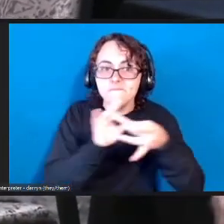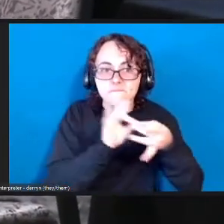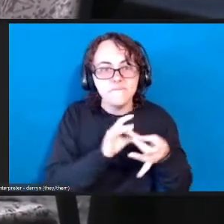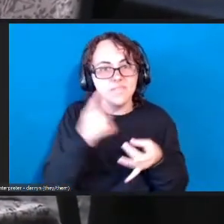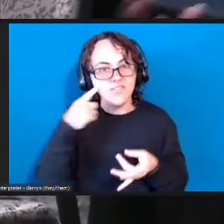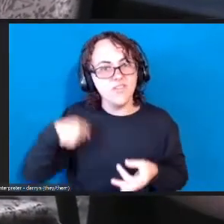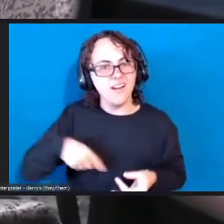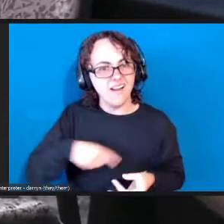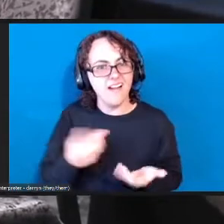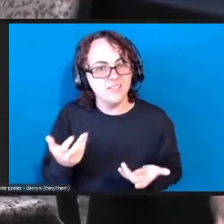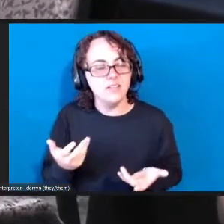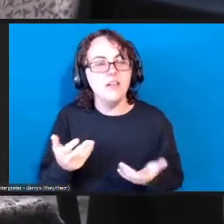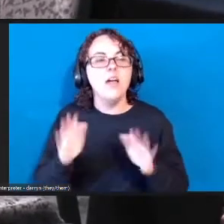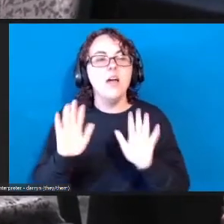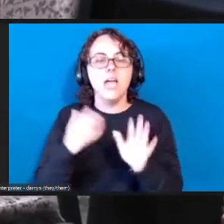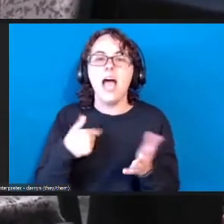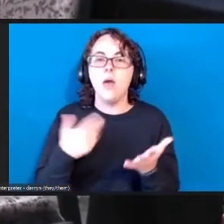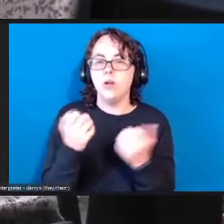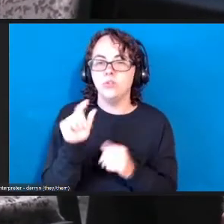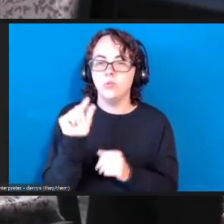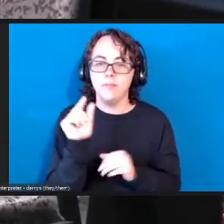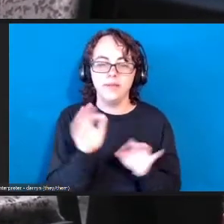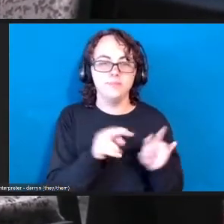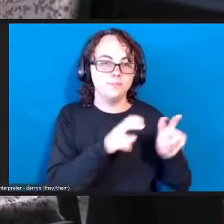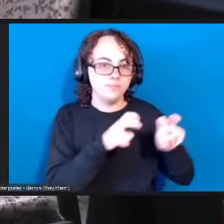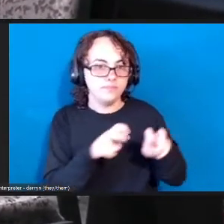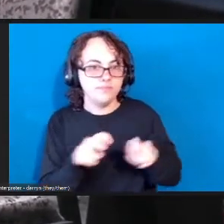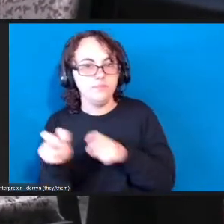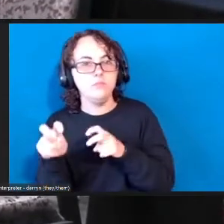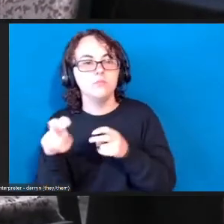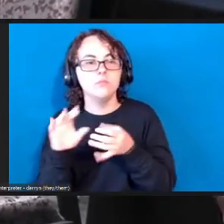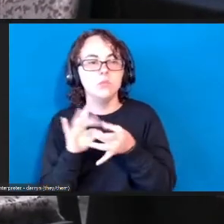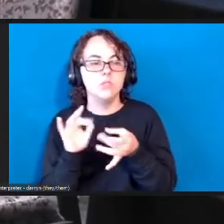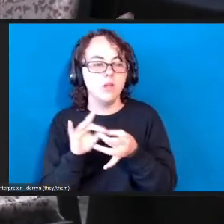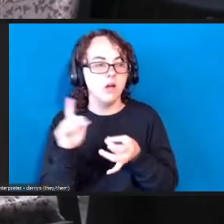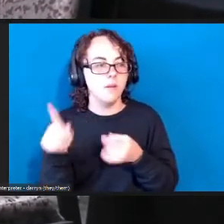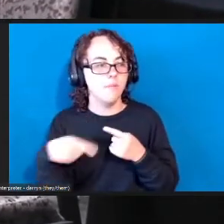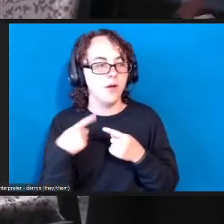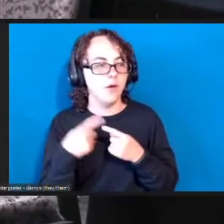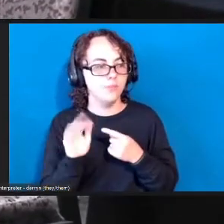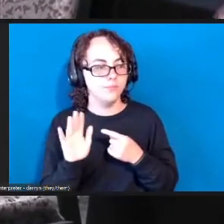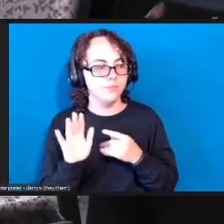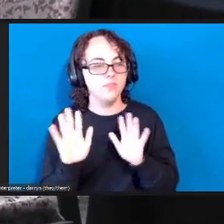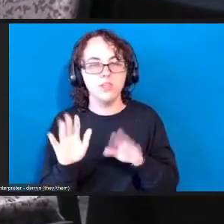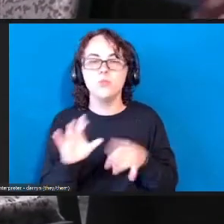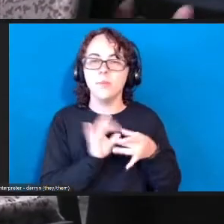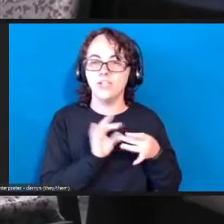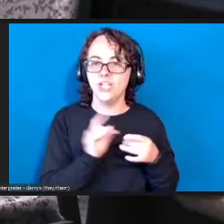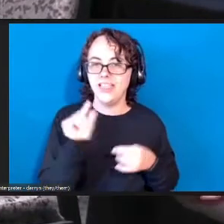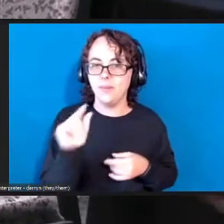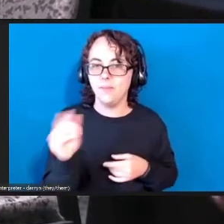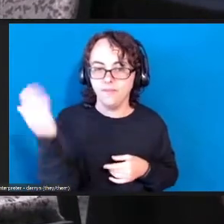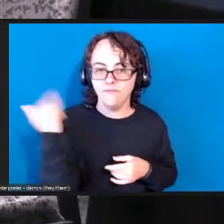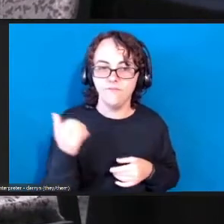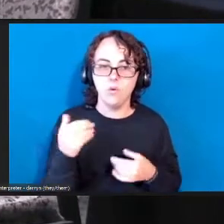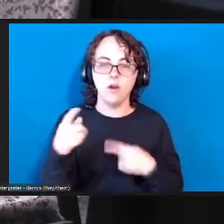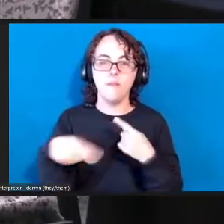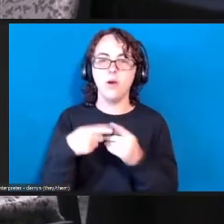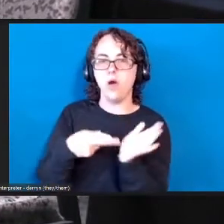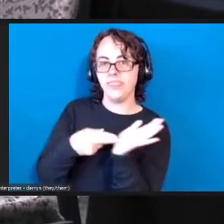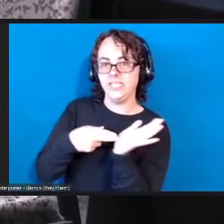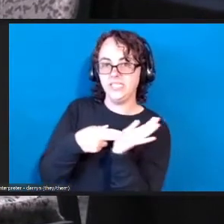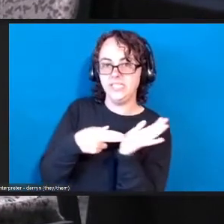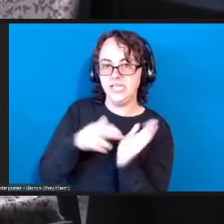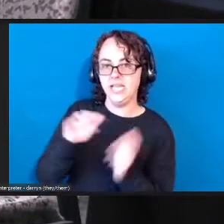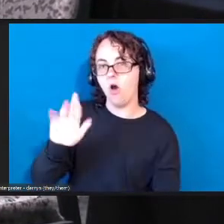I'd like to kind of transition and talk about, we mentioned a little bit earlier about the authenticity of the stories and the